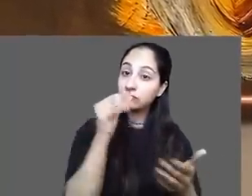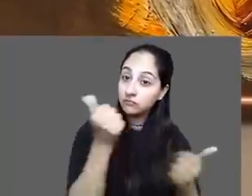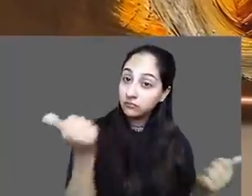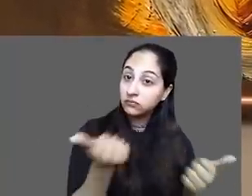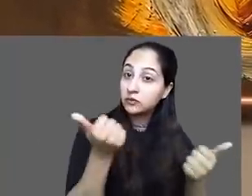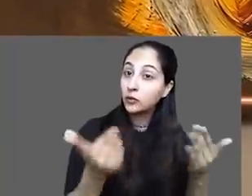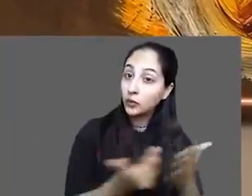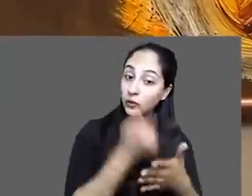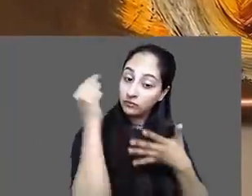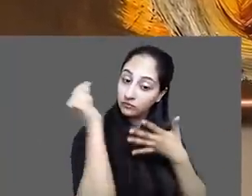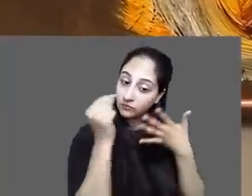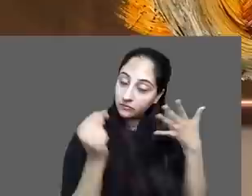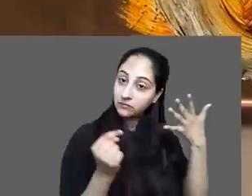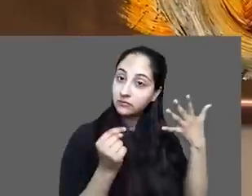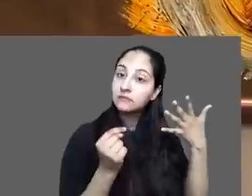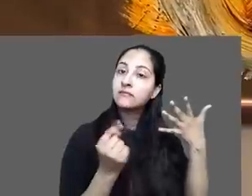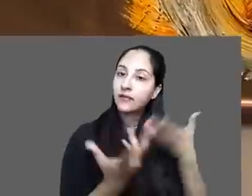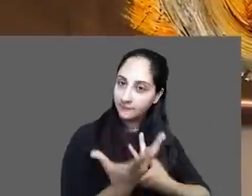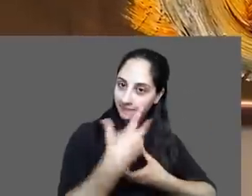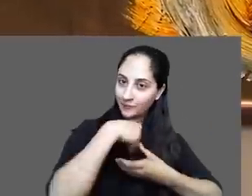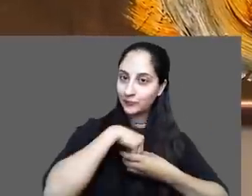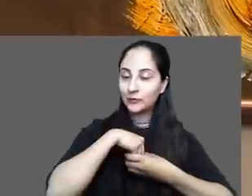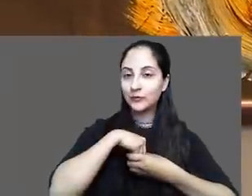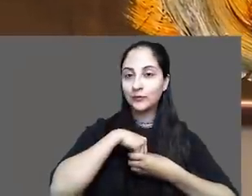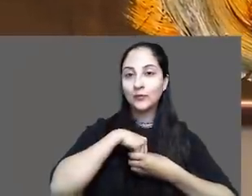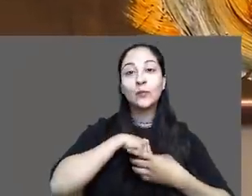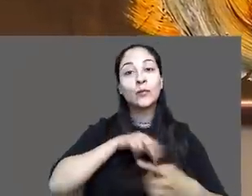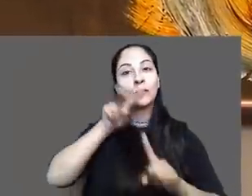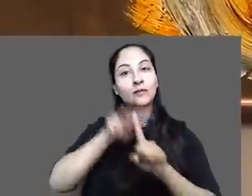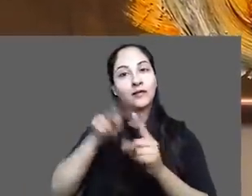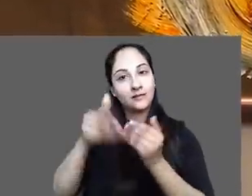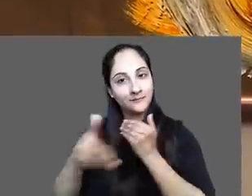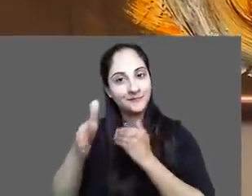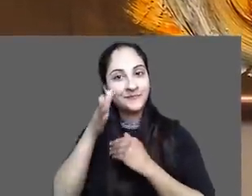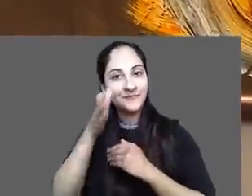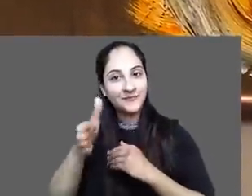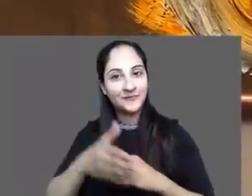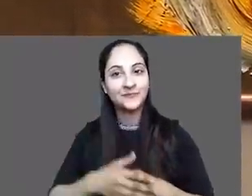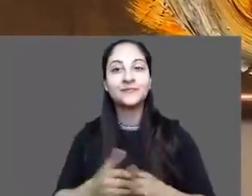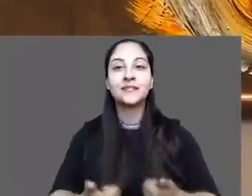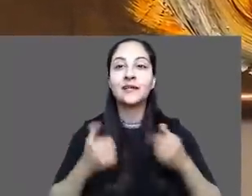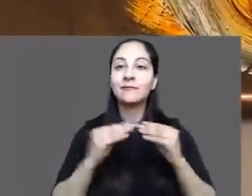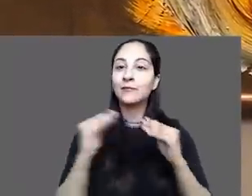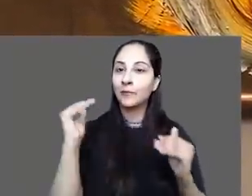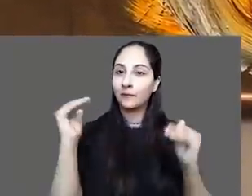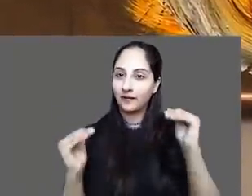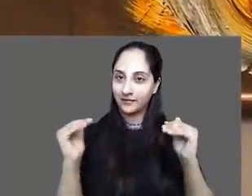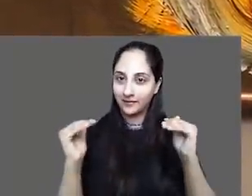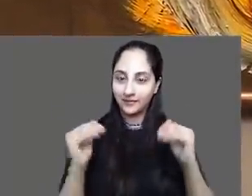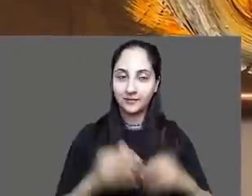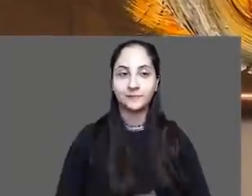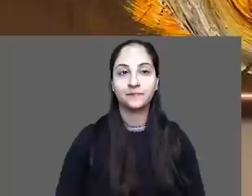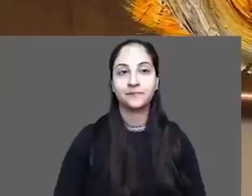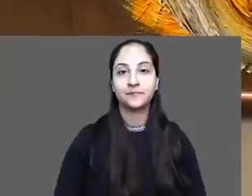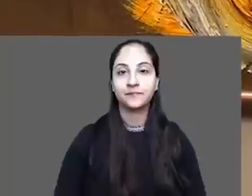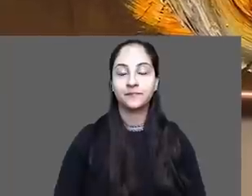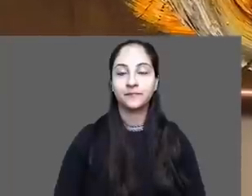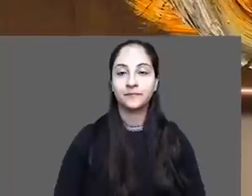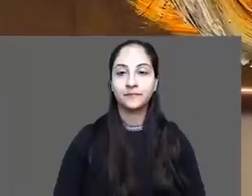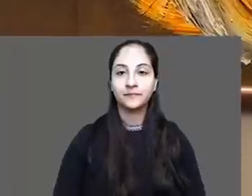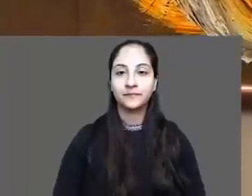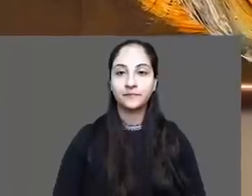more wisdom and with more thought and reflection so that our daily activities align much better with